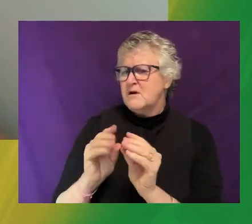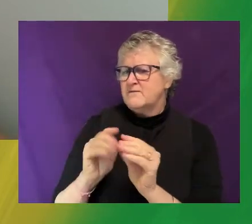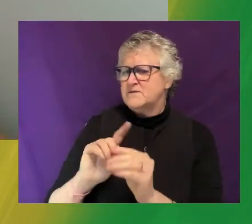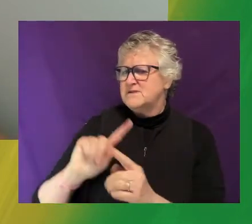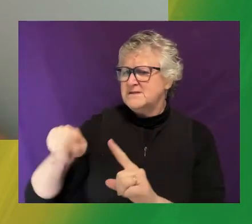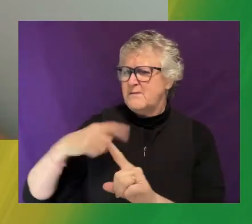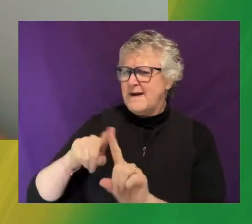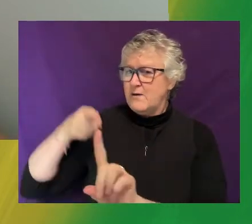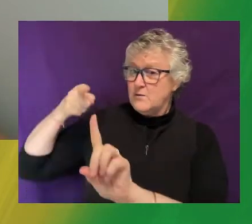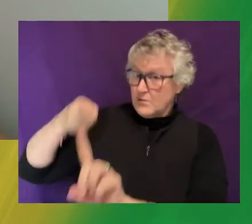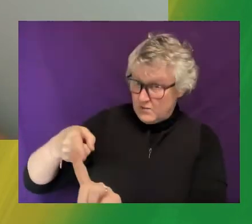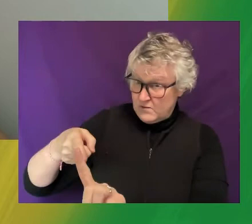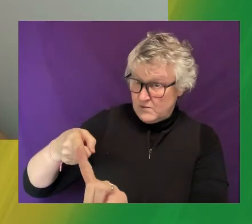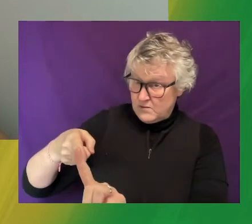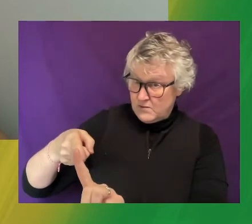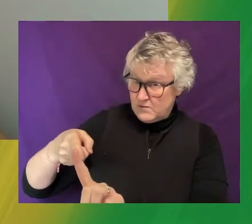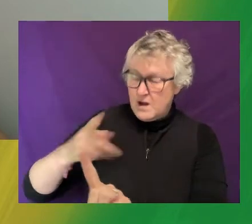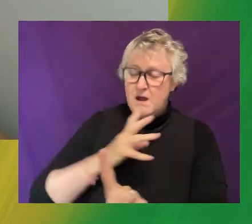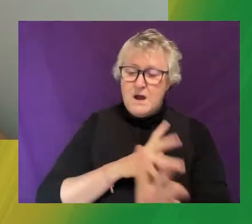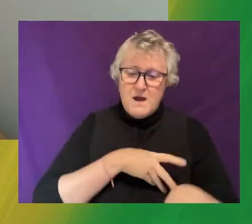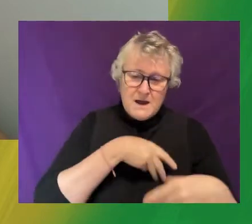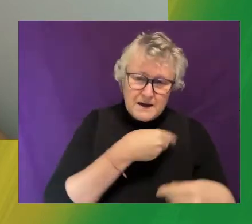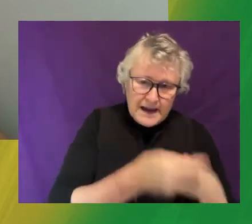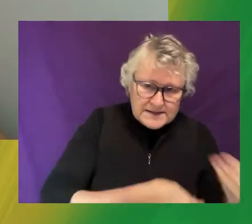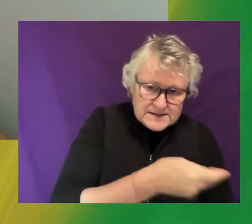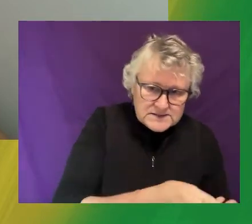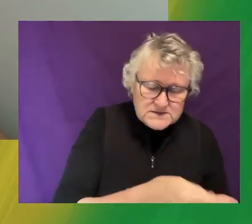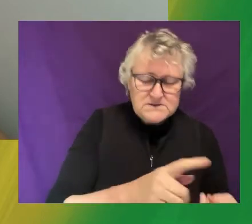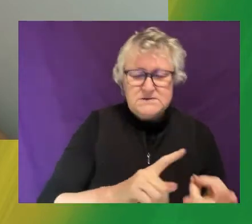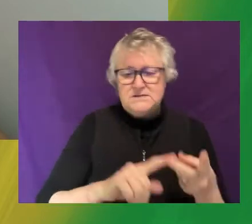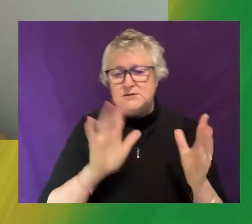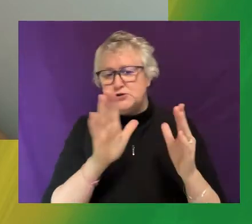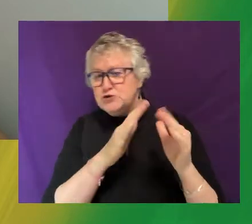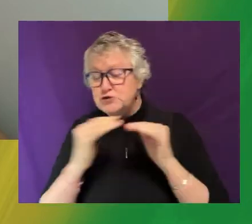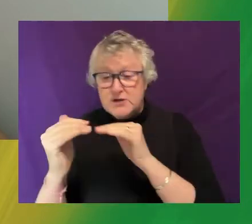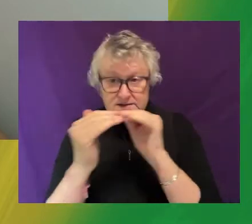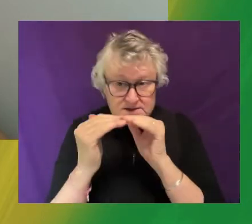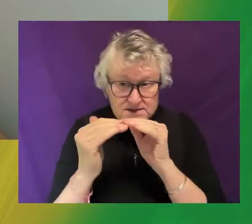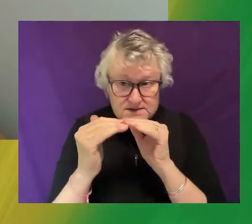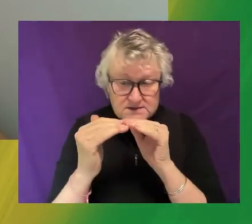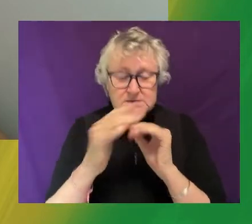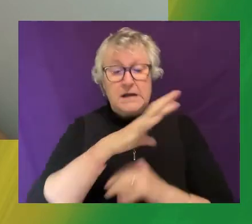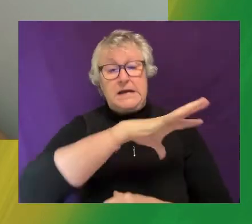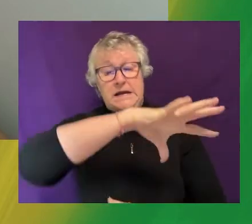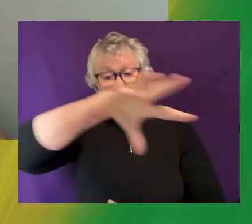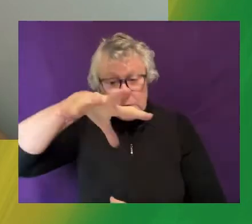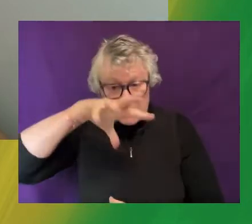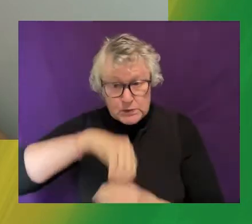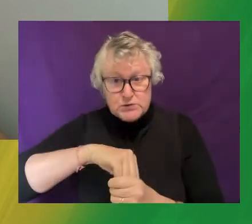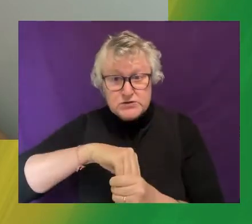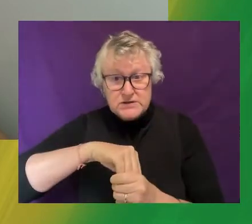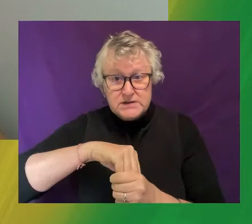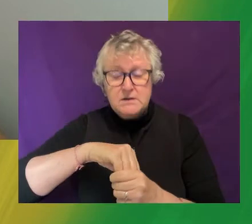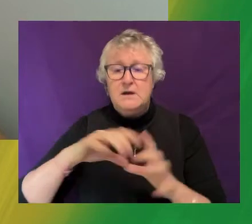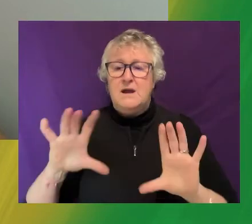kindness, justice, inclusion, and embracing diversity.